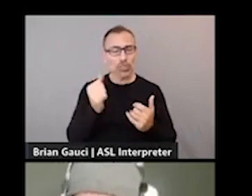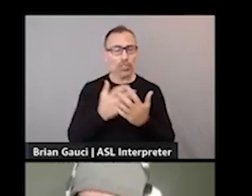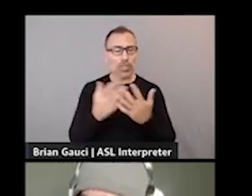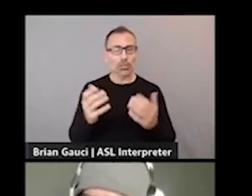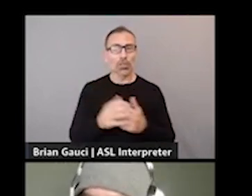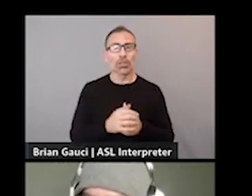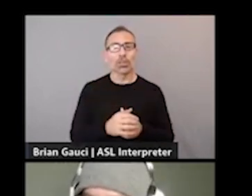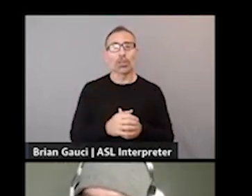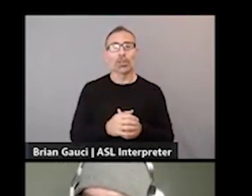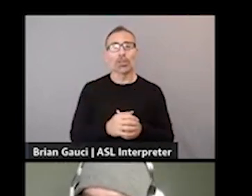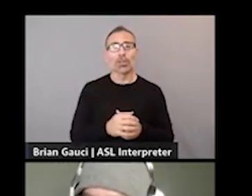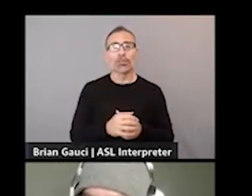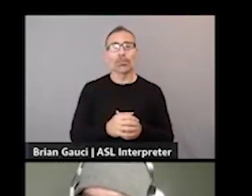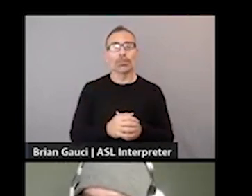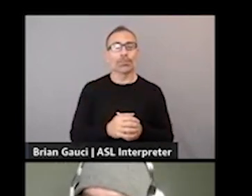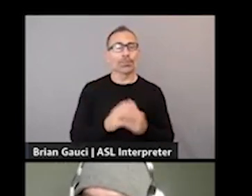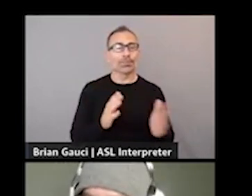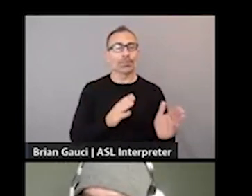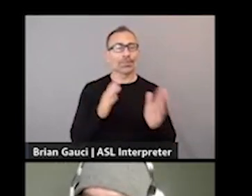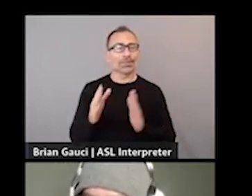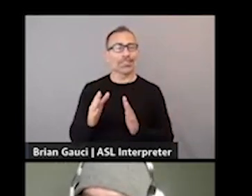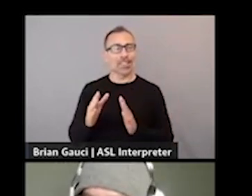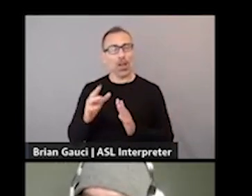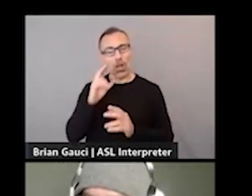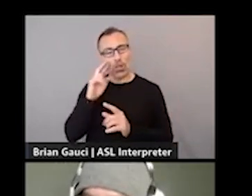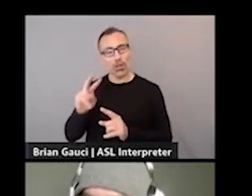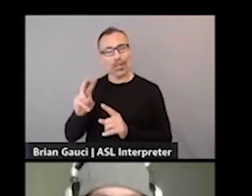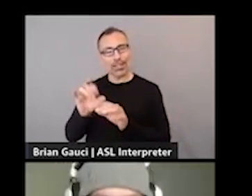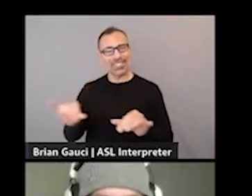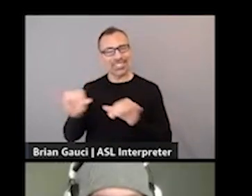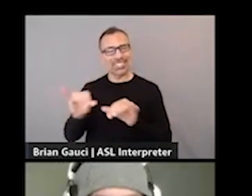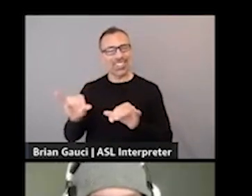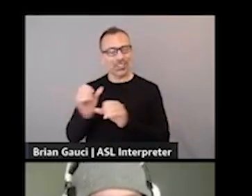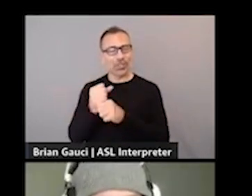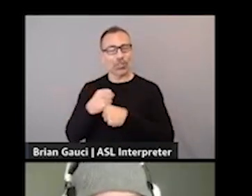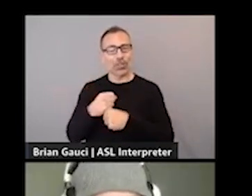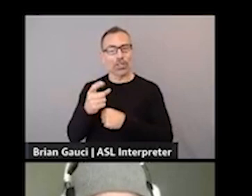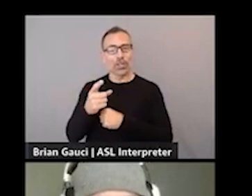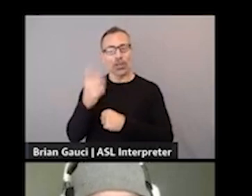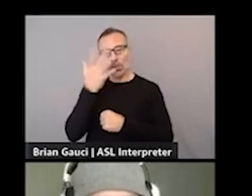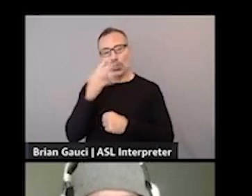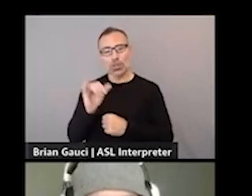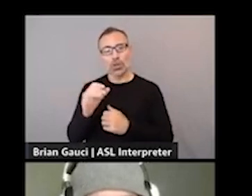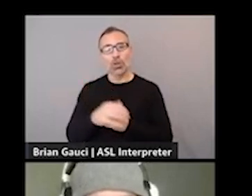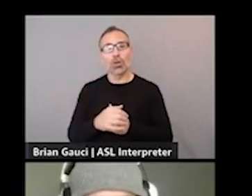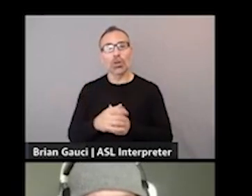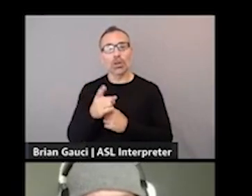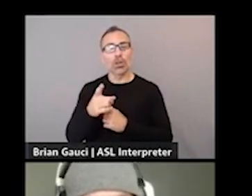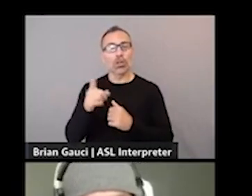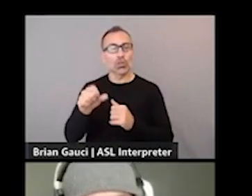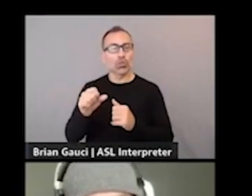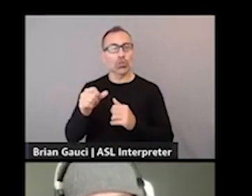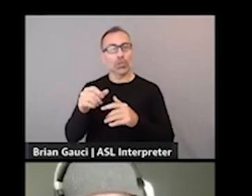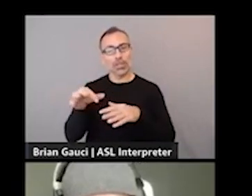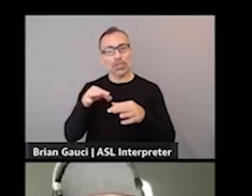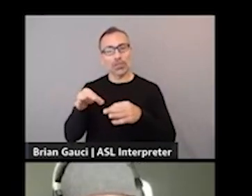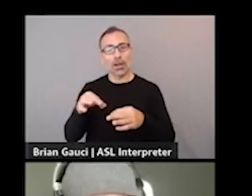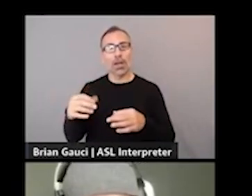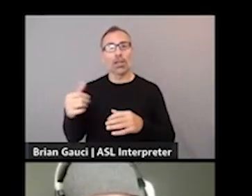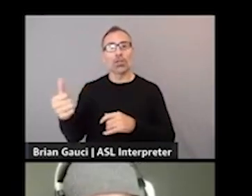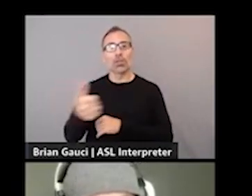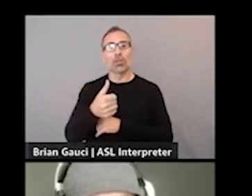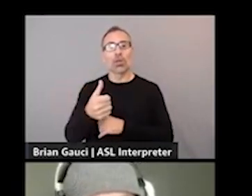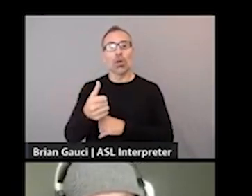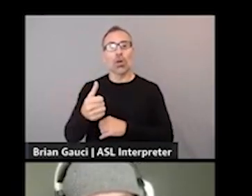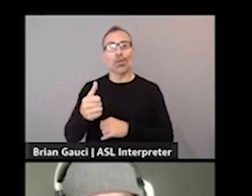then let me quickly show how does the standard create look like. So on the standard create, you have an option to define your own KMS key. Then you can